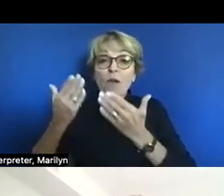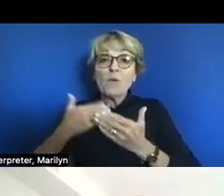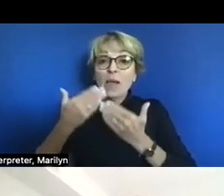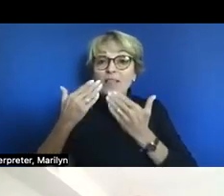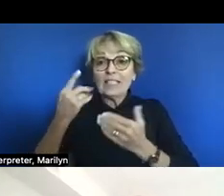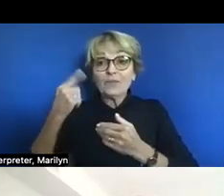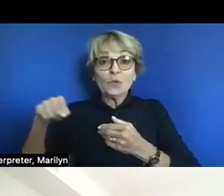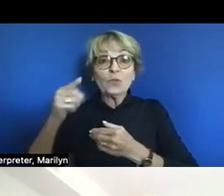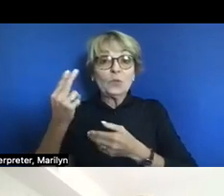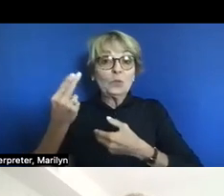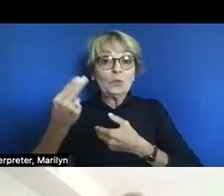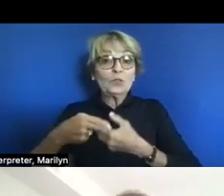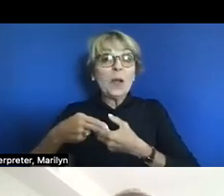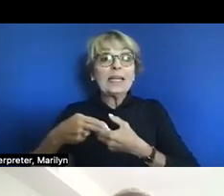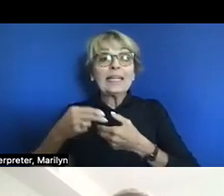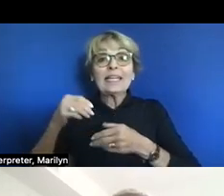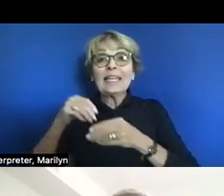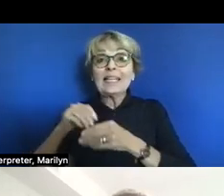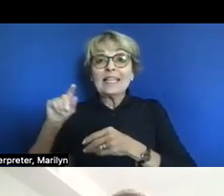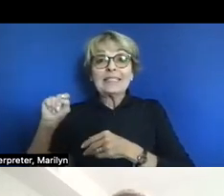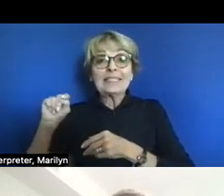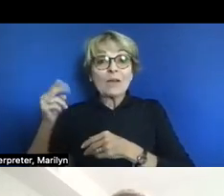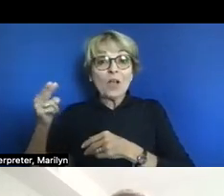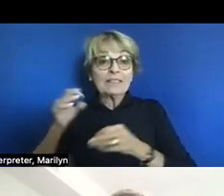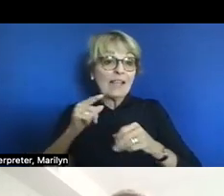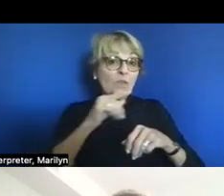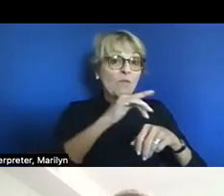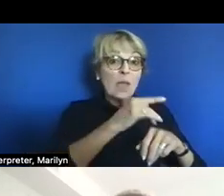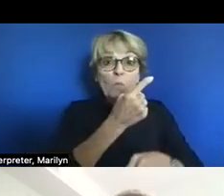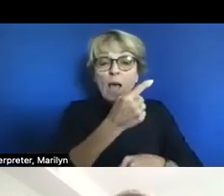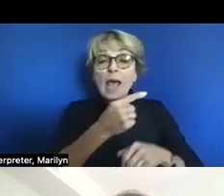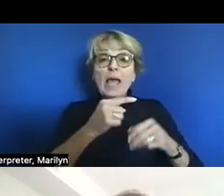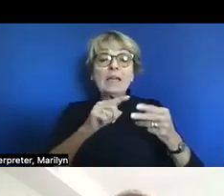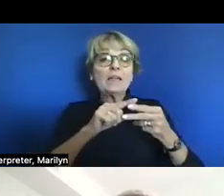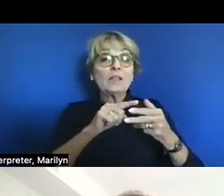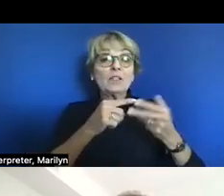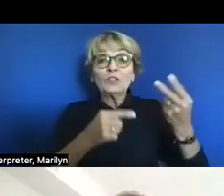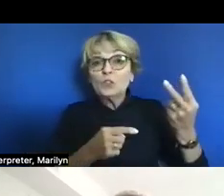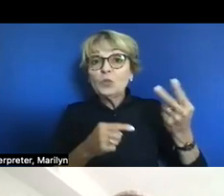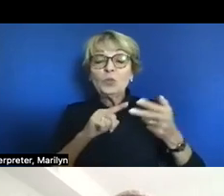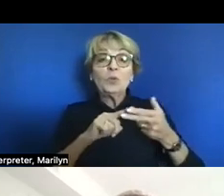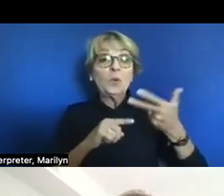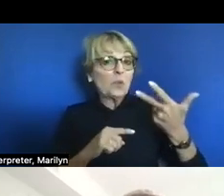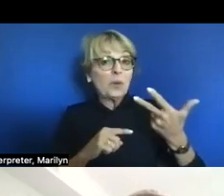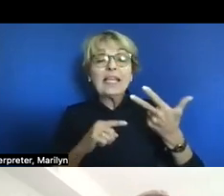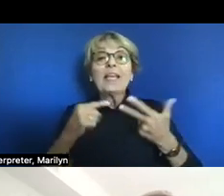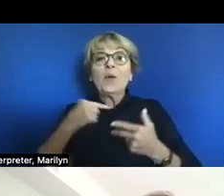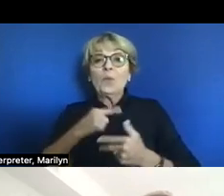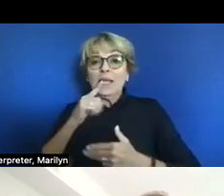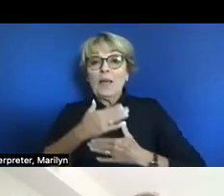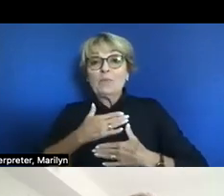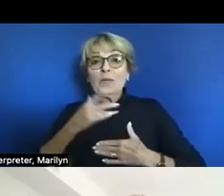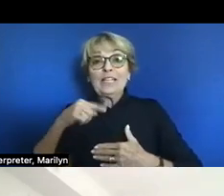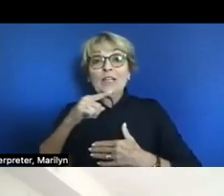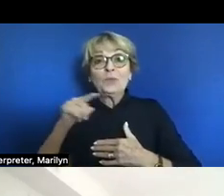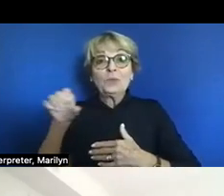joining us in this space with these town halls. If you've been to one or all or two or even all three, we just really appreciate you taking